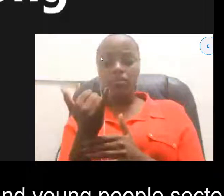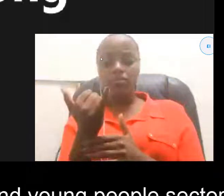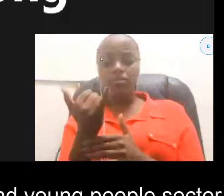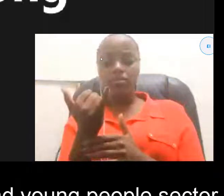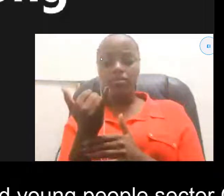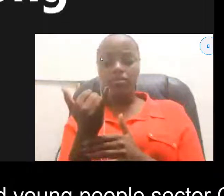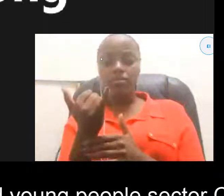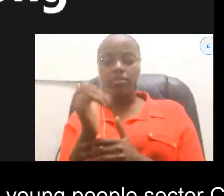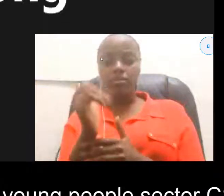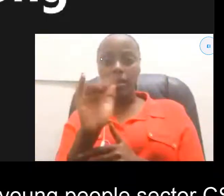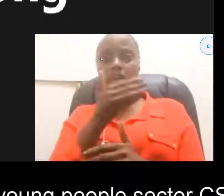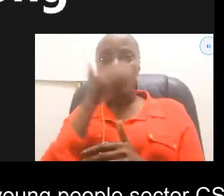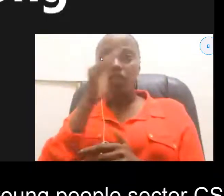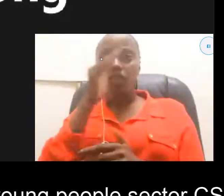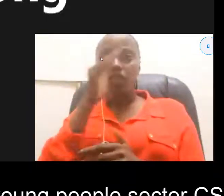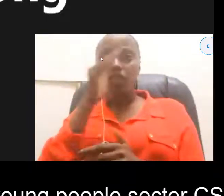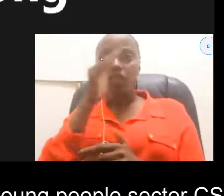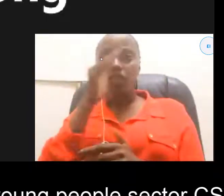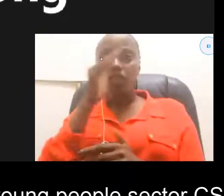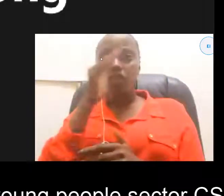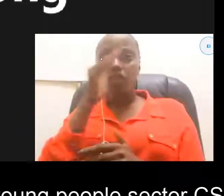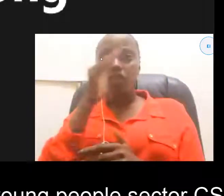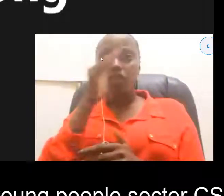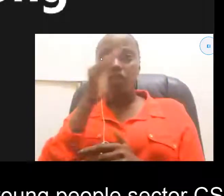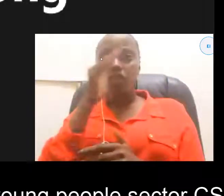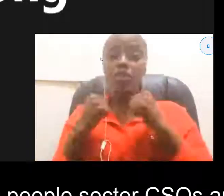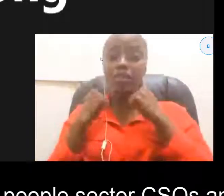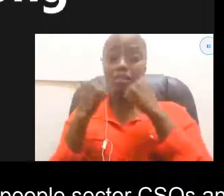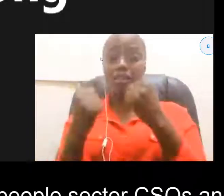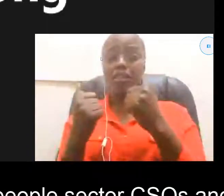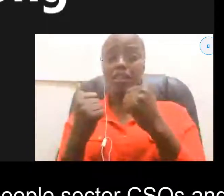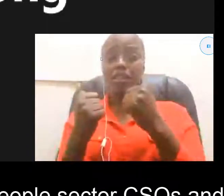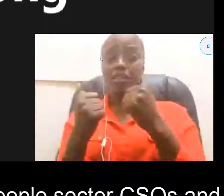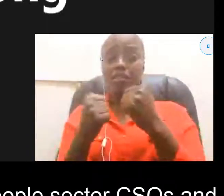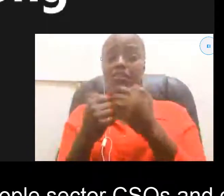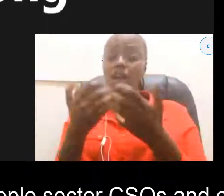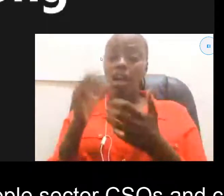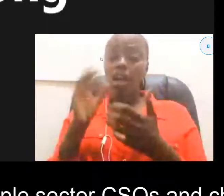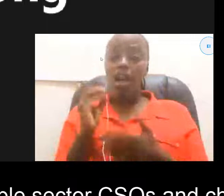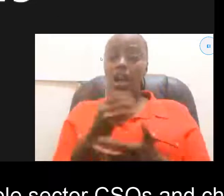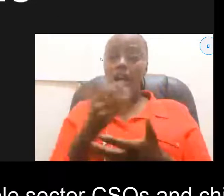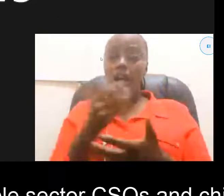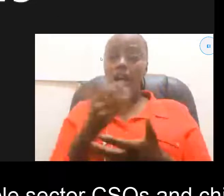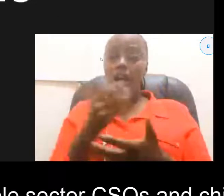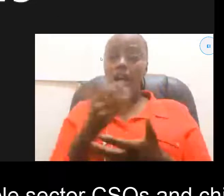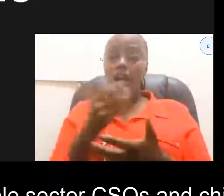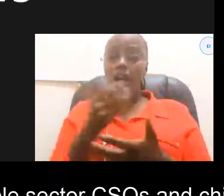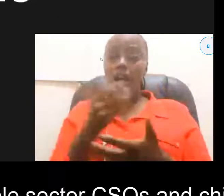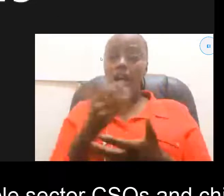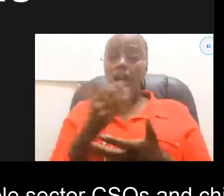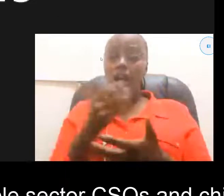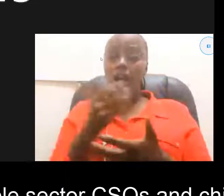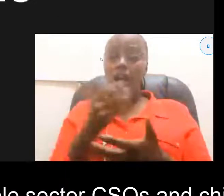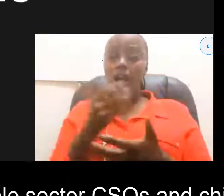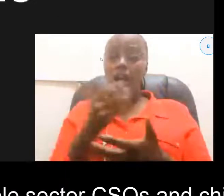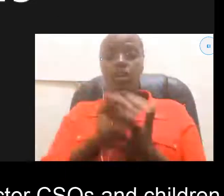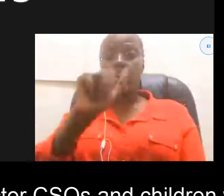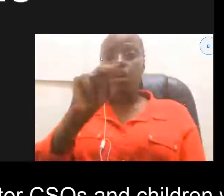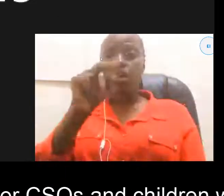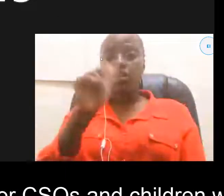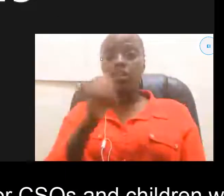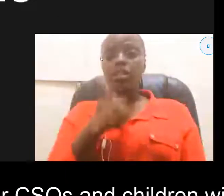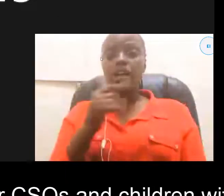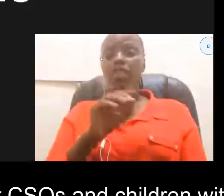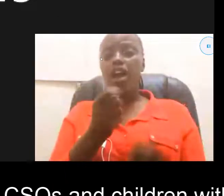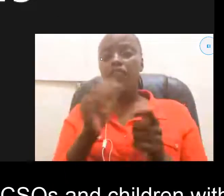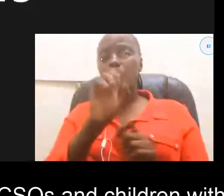your feedback is really important and strengthens our engagement as we move forward. Yes, there are a couple of questions.